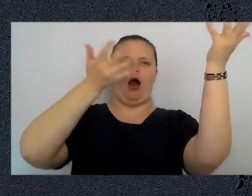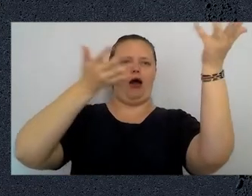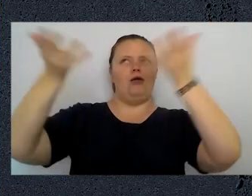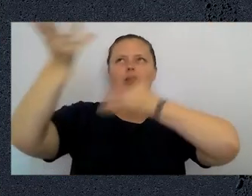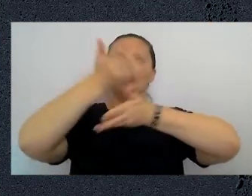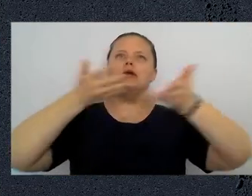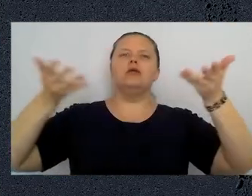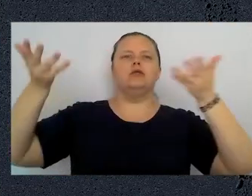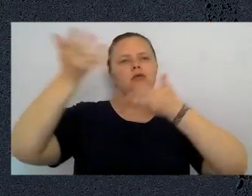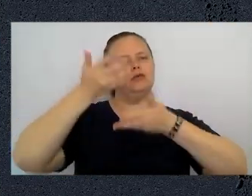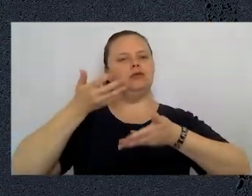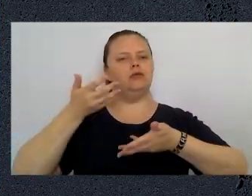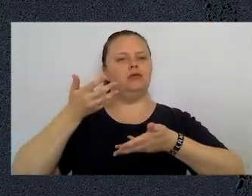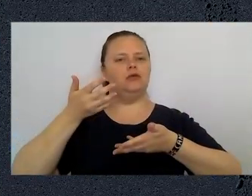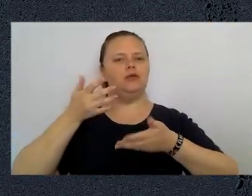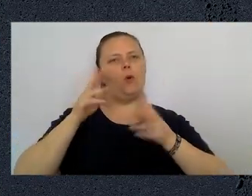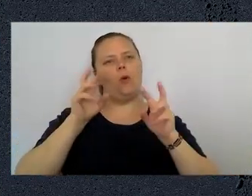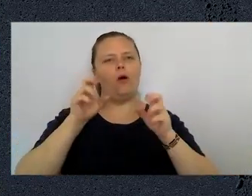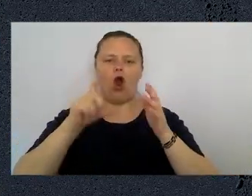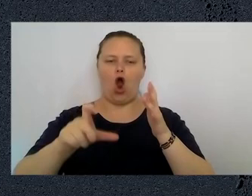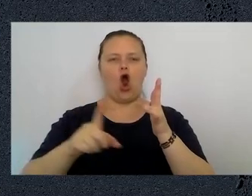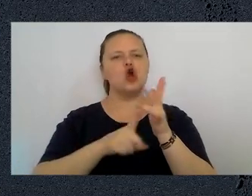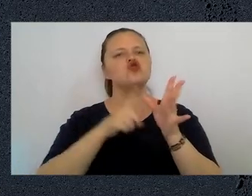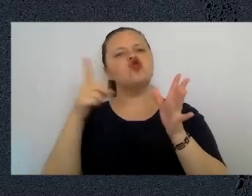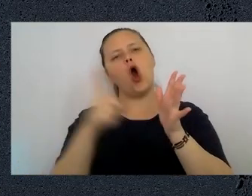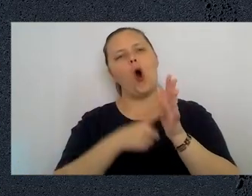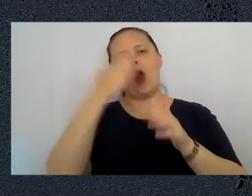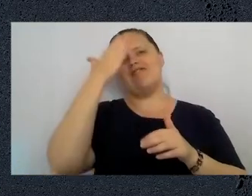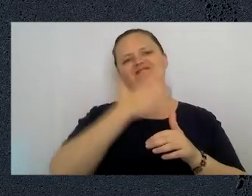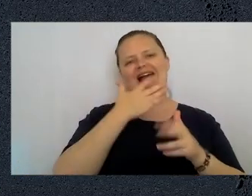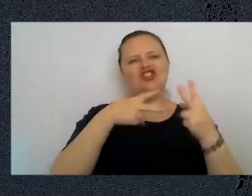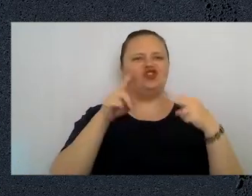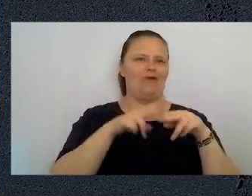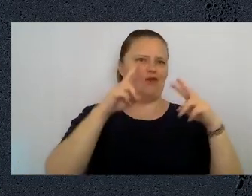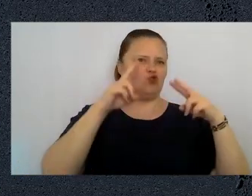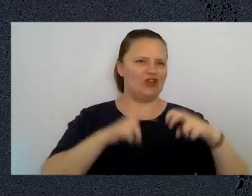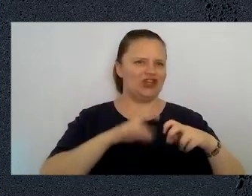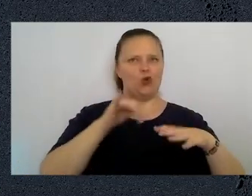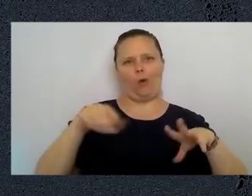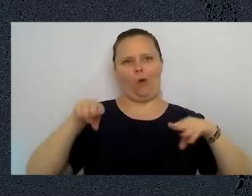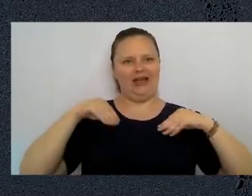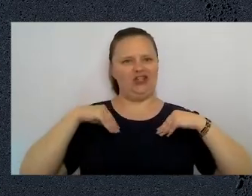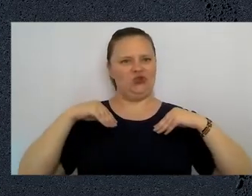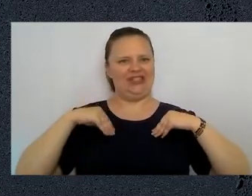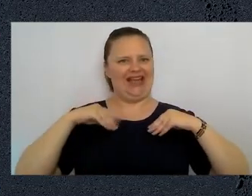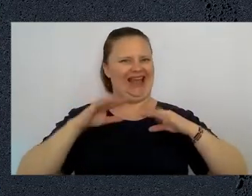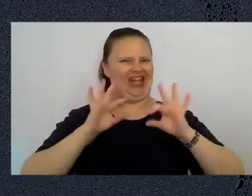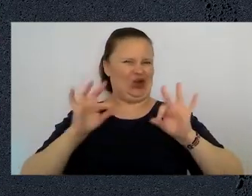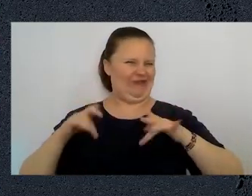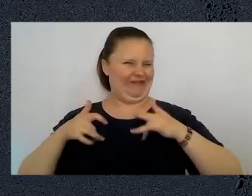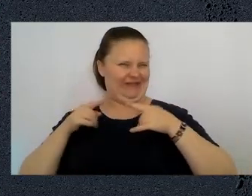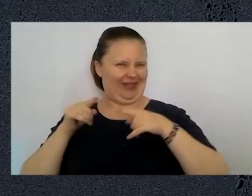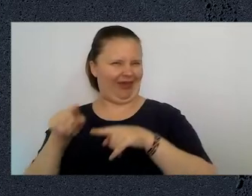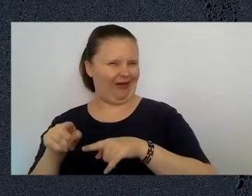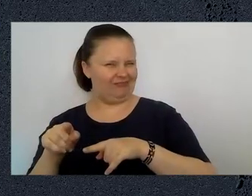if they're at the coal face of research or the coal face of industry, then they're not feeling it as much.